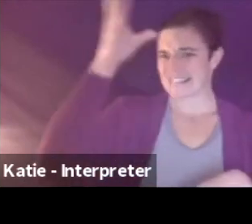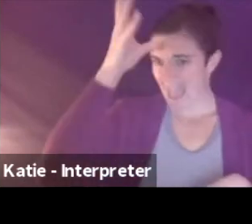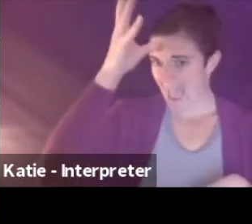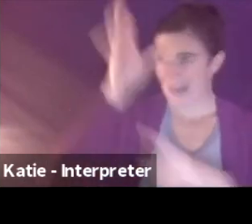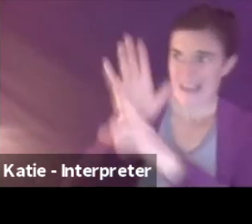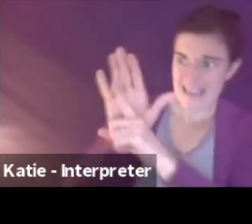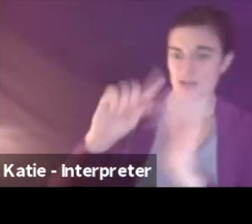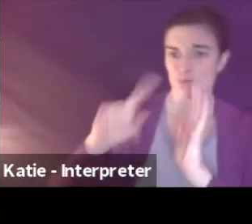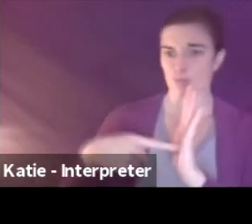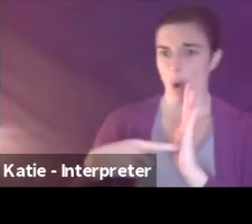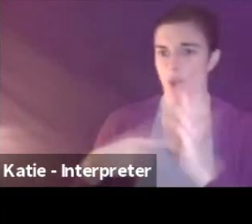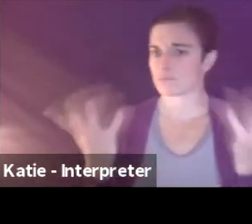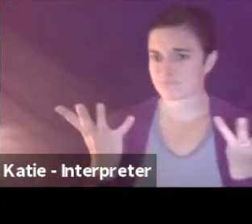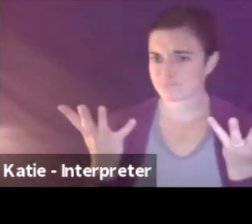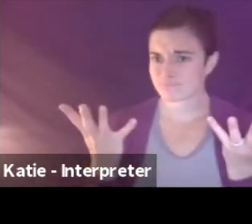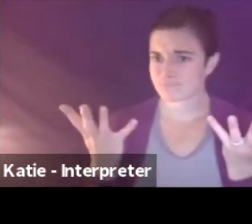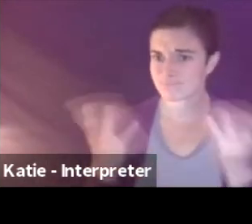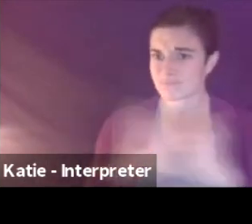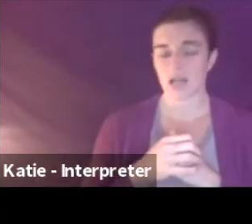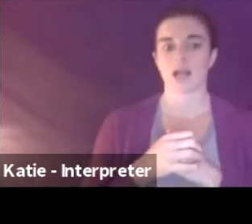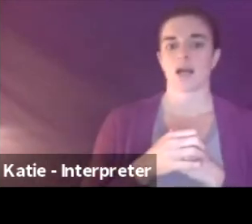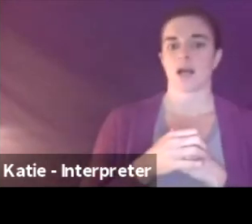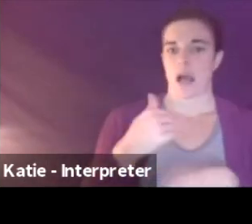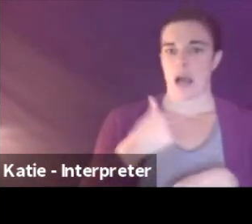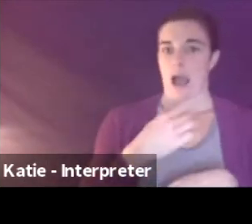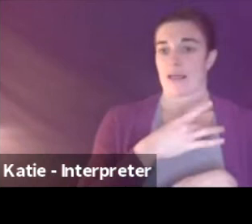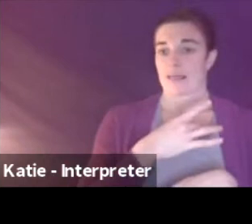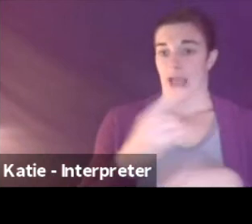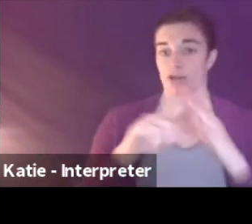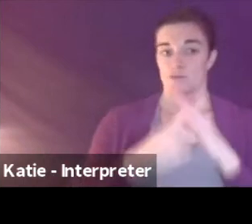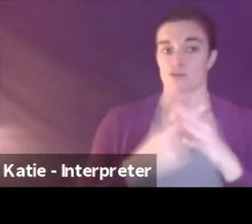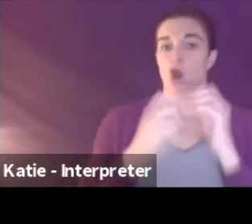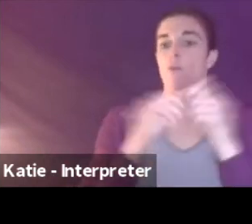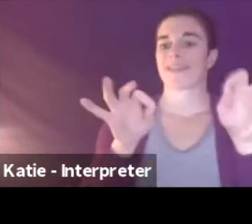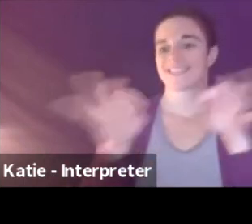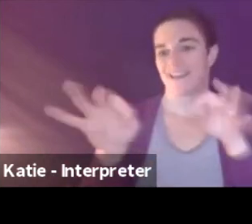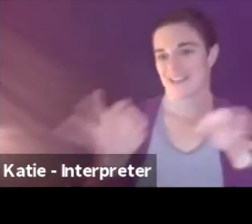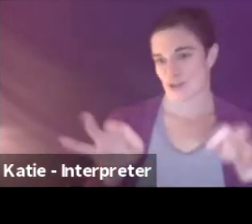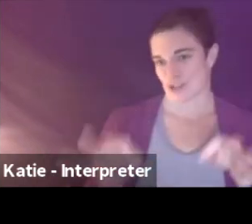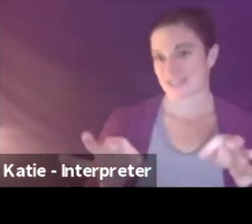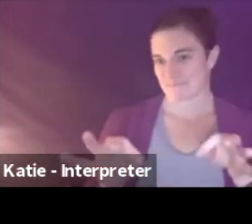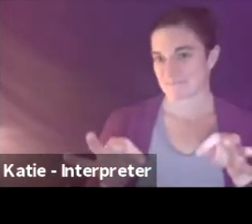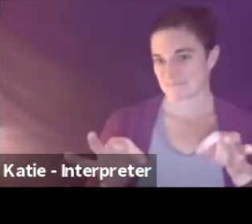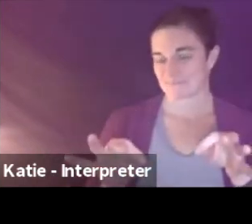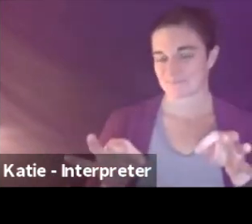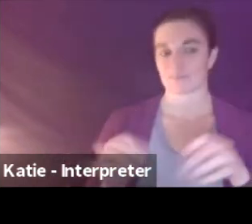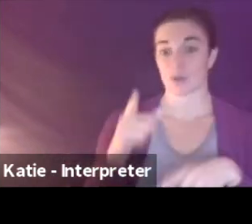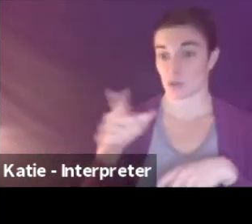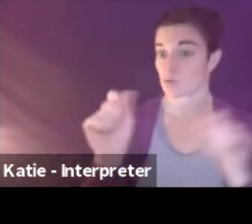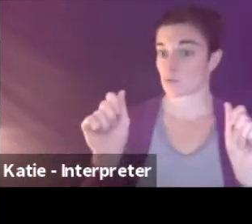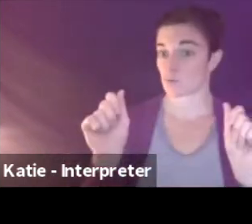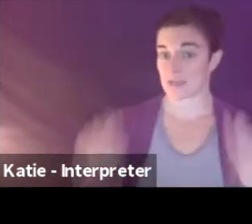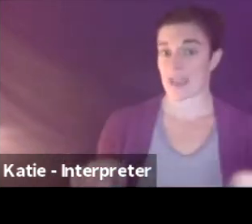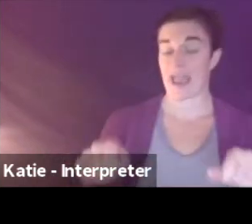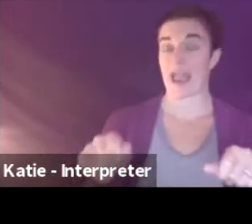And always, as an educator, I like to start out with the definitions, because I think you can find a